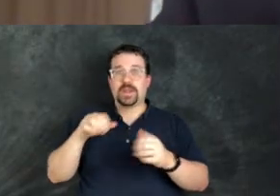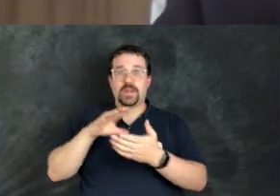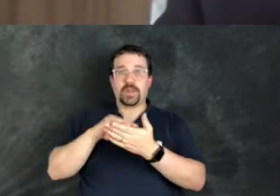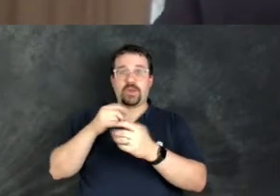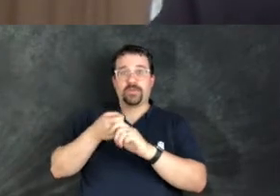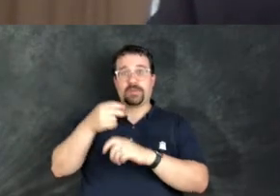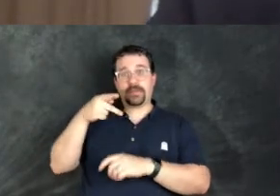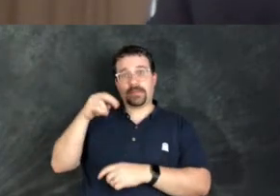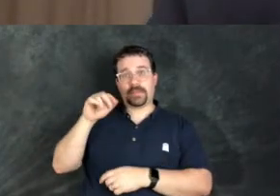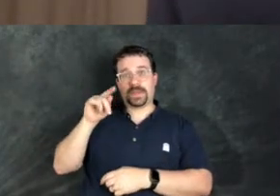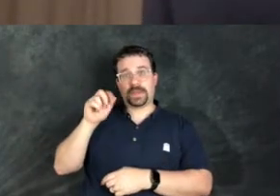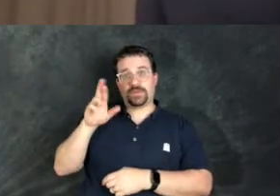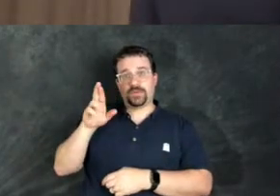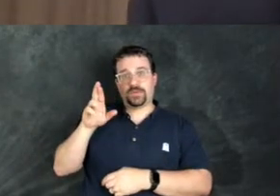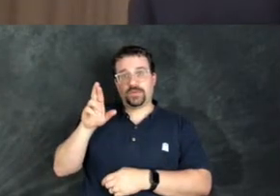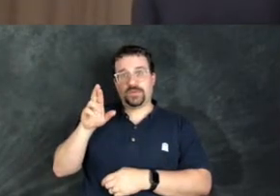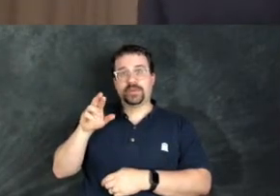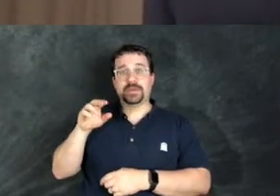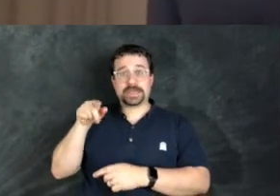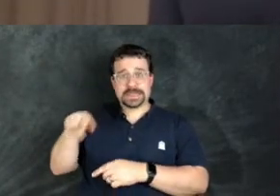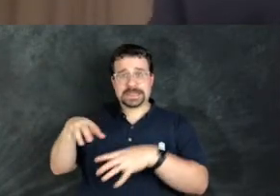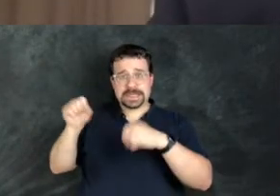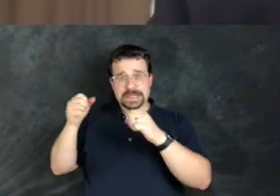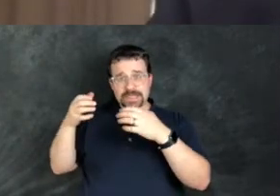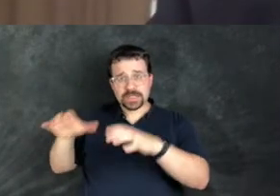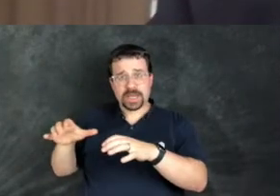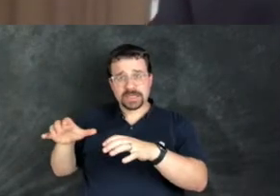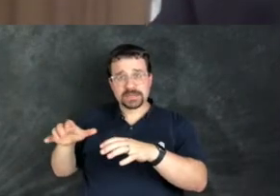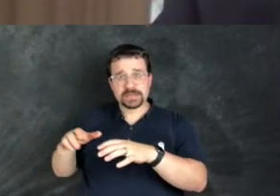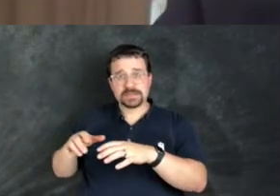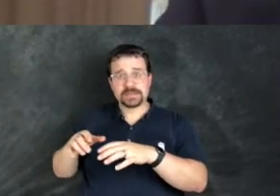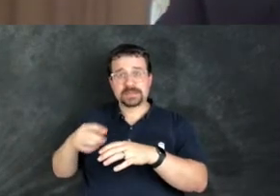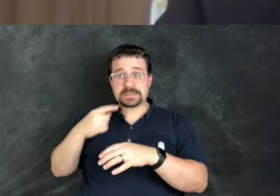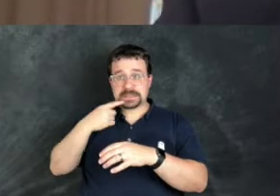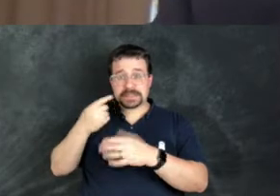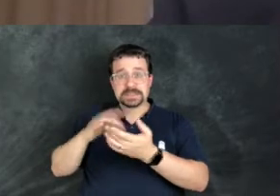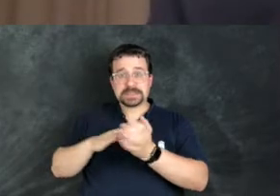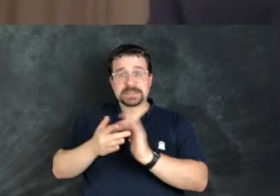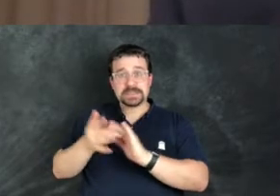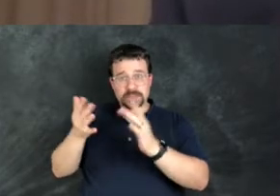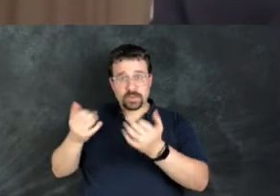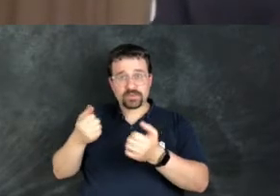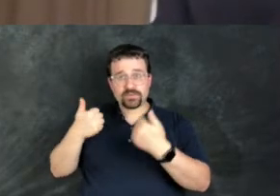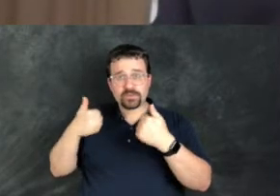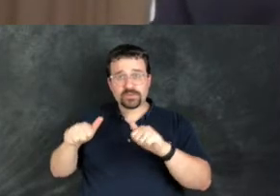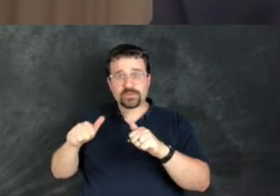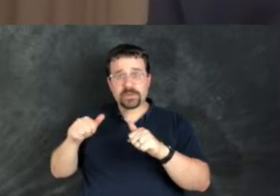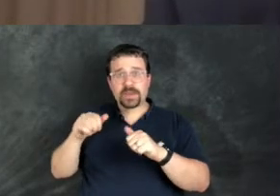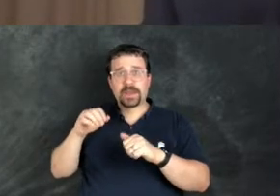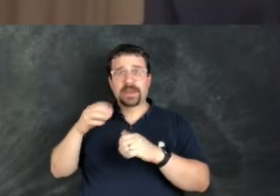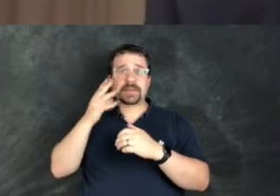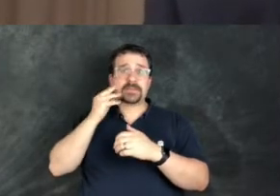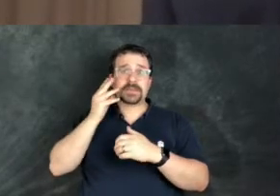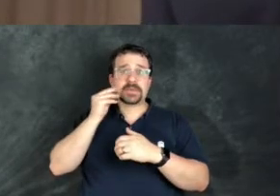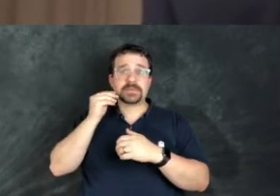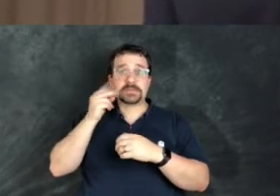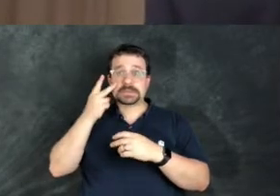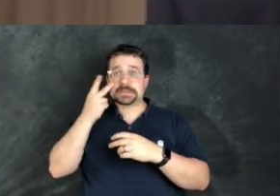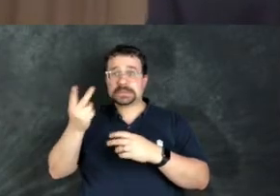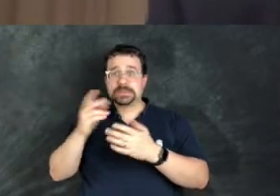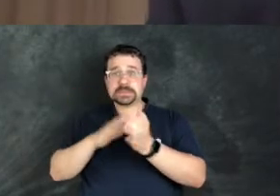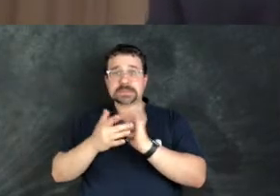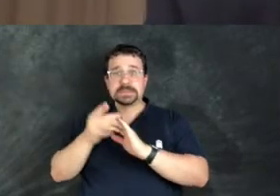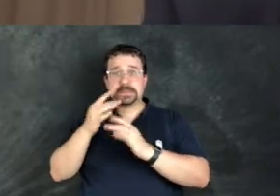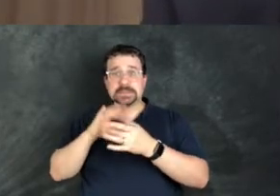from Peter. Peter takes a chance. He tells Jesus he wants to try an experience. And look at what